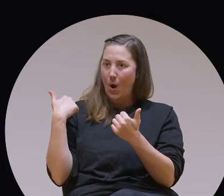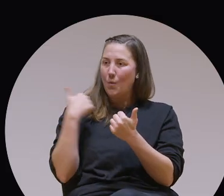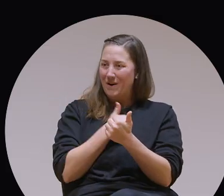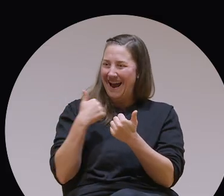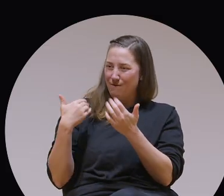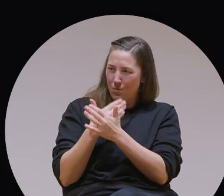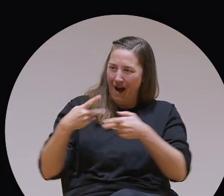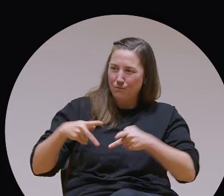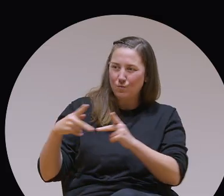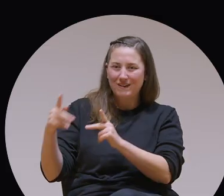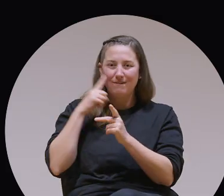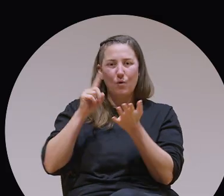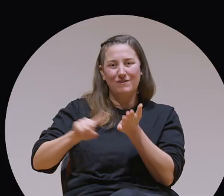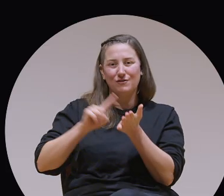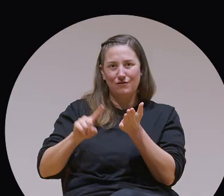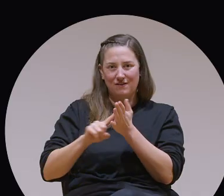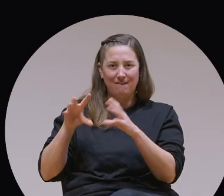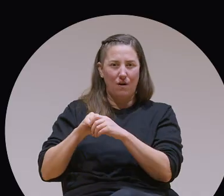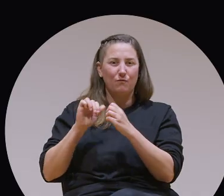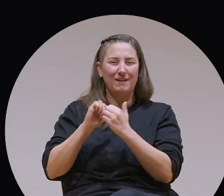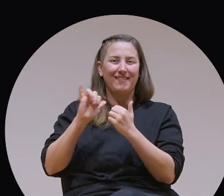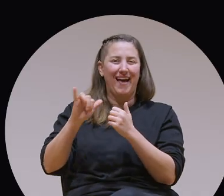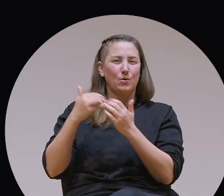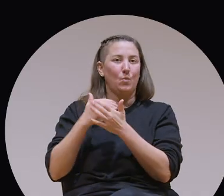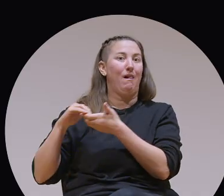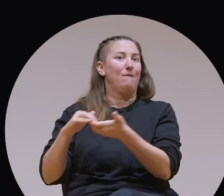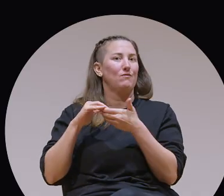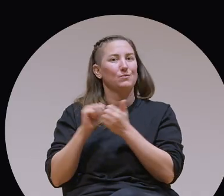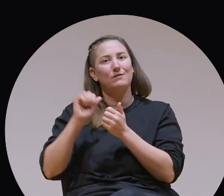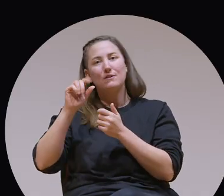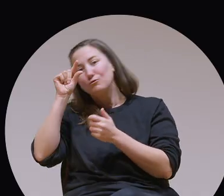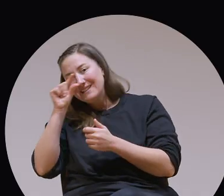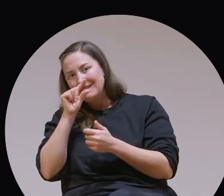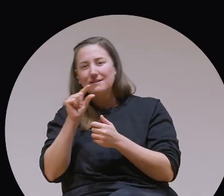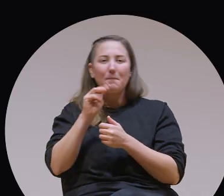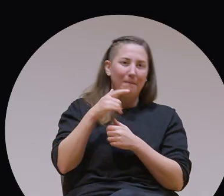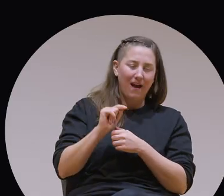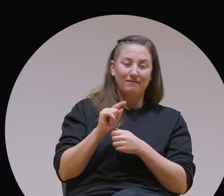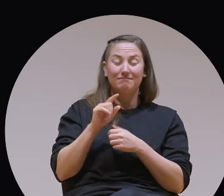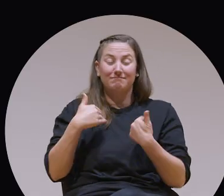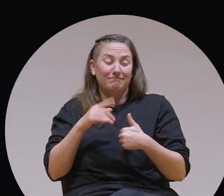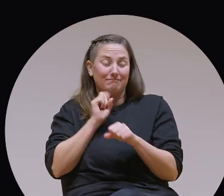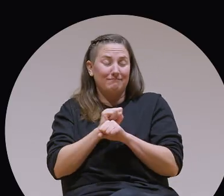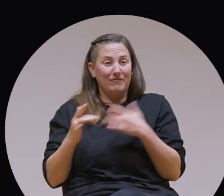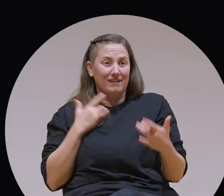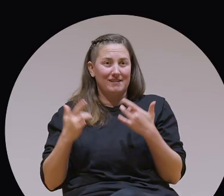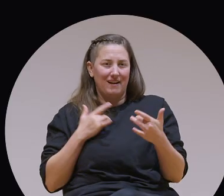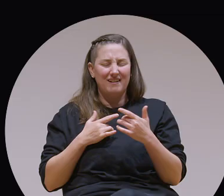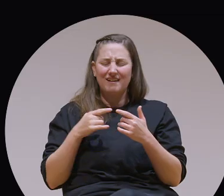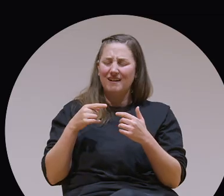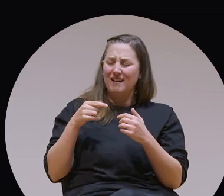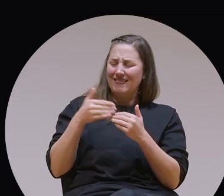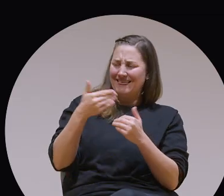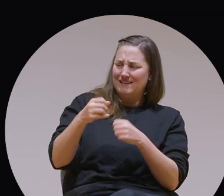own collections as part of this incredible collaboration. So it's really exciting. And in February this